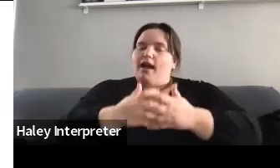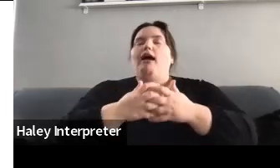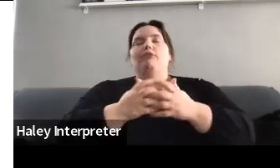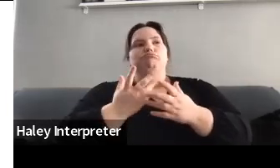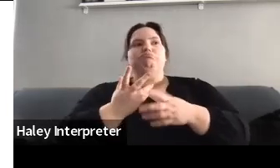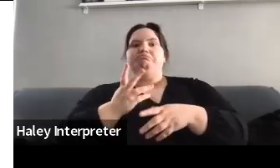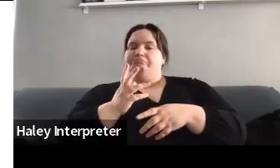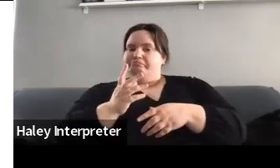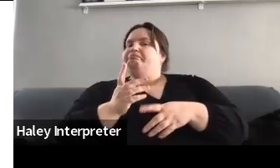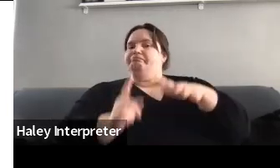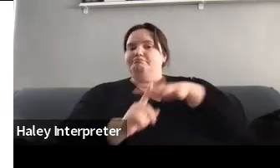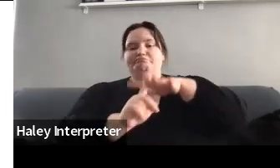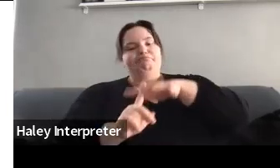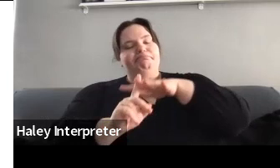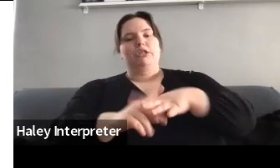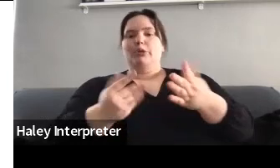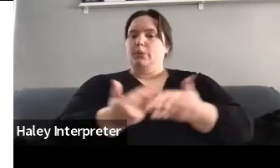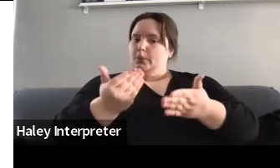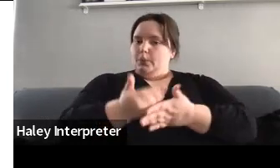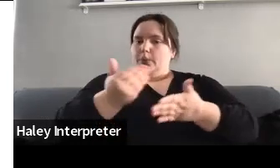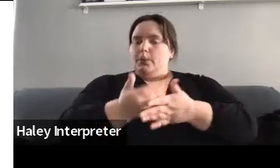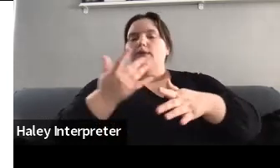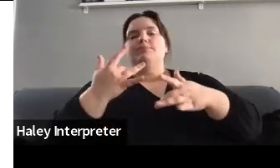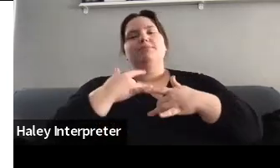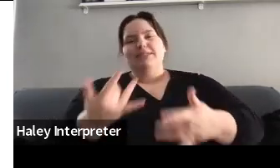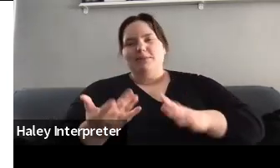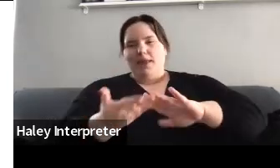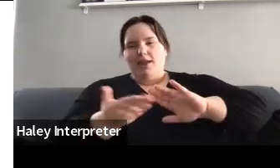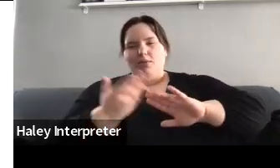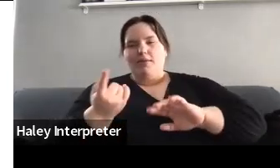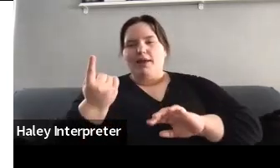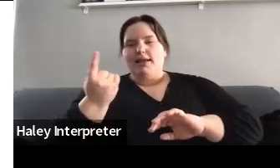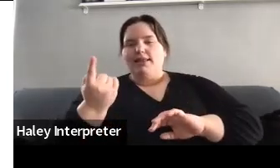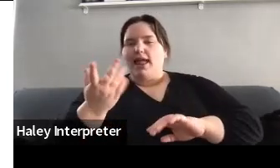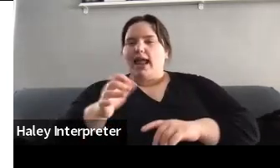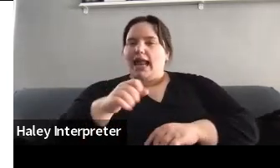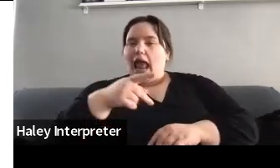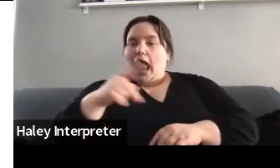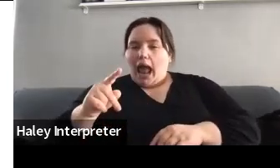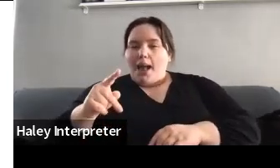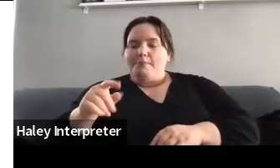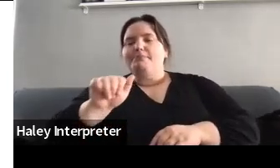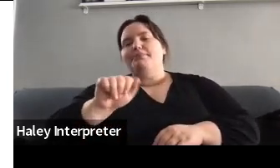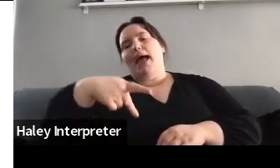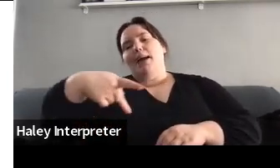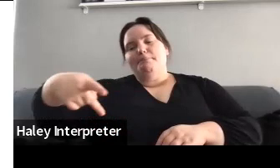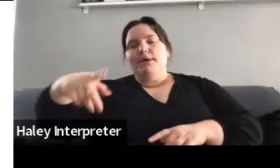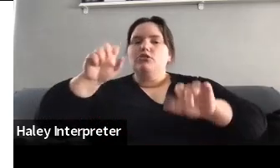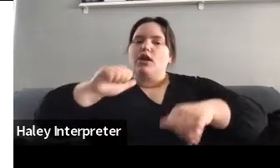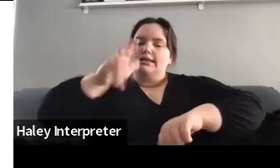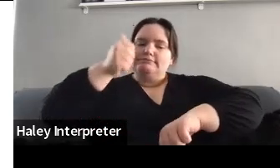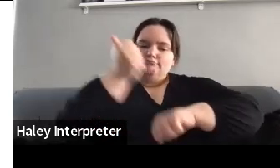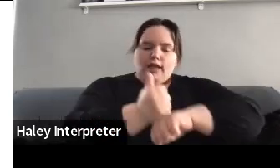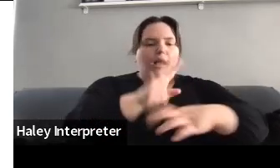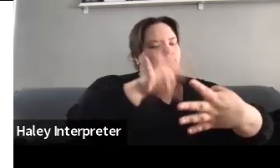relatively new on the market. They're typically run by some sort of app where you can set up a feeding schedule for your